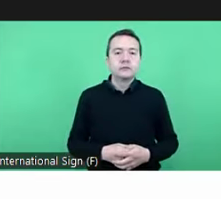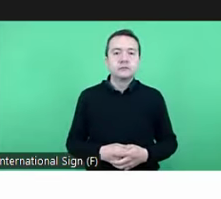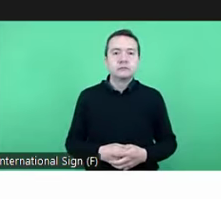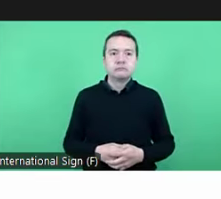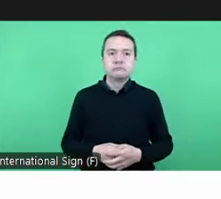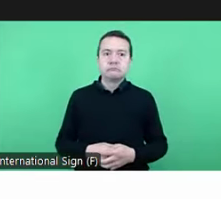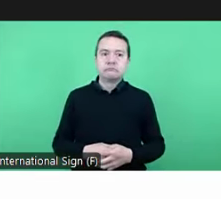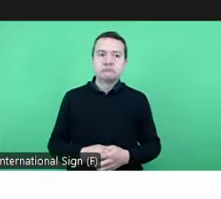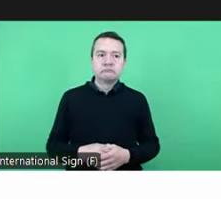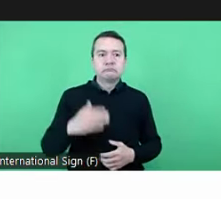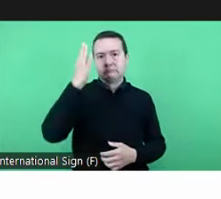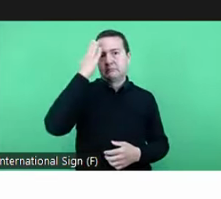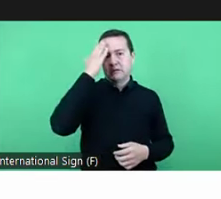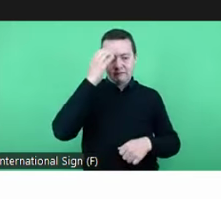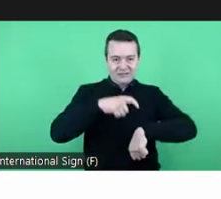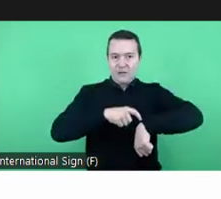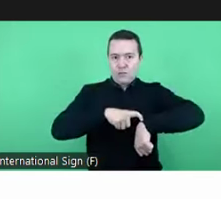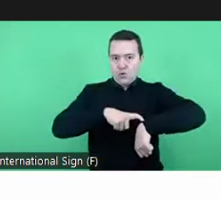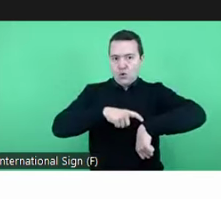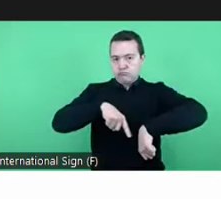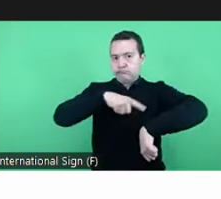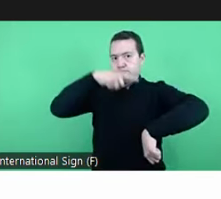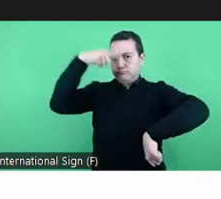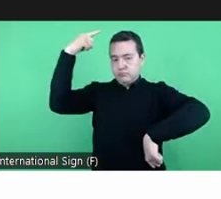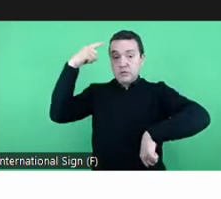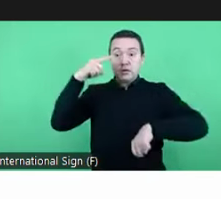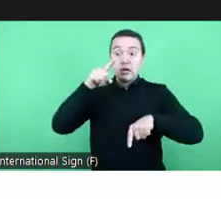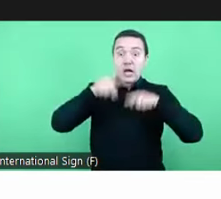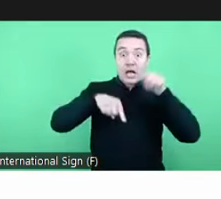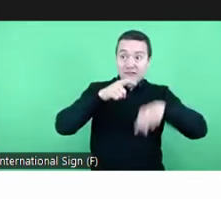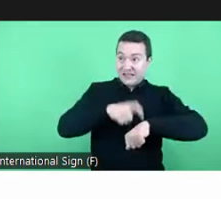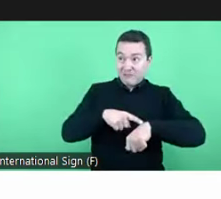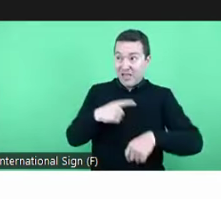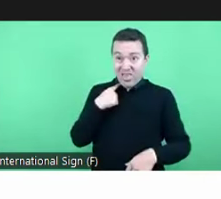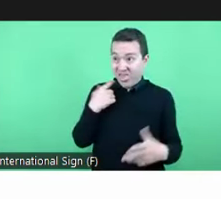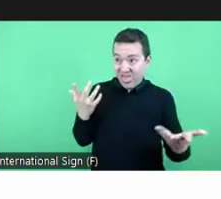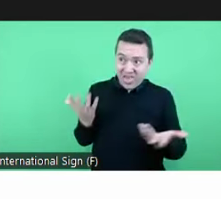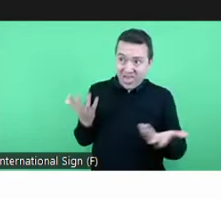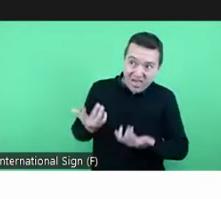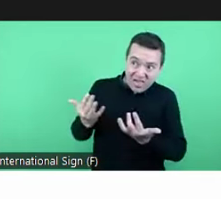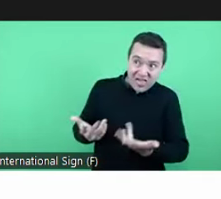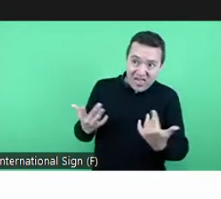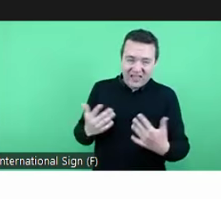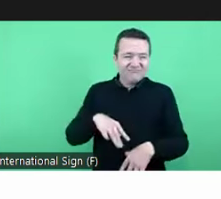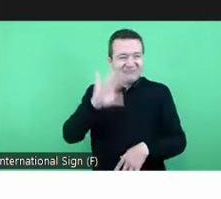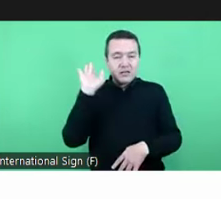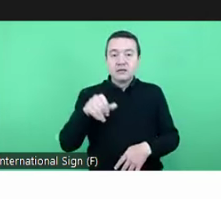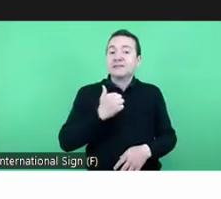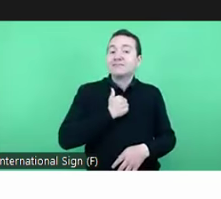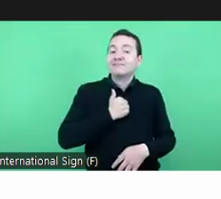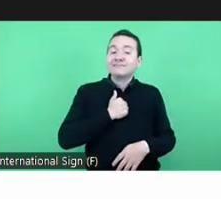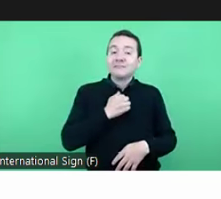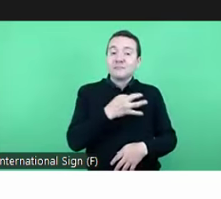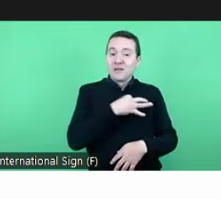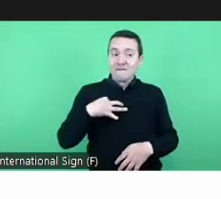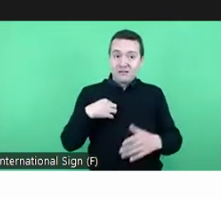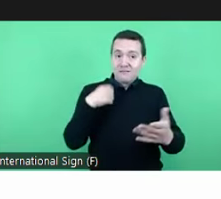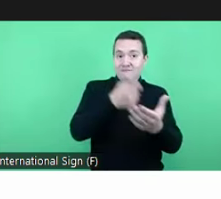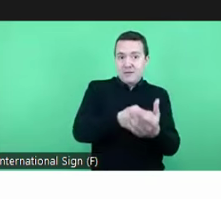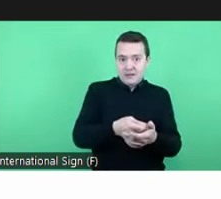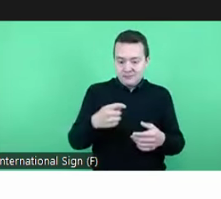waiting times. We know that when access is delayed, often people end up recurring to the private sector, paying out of their